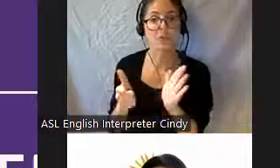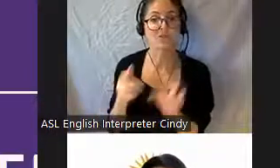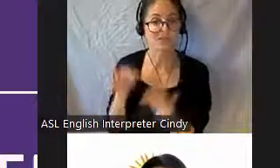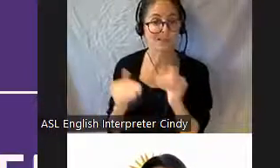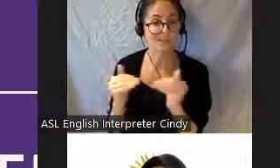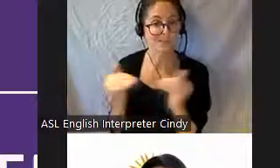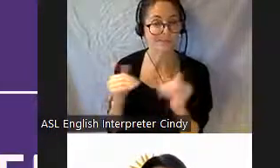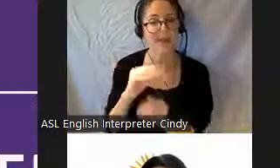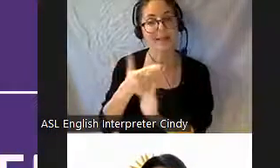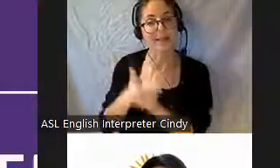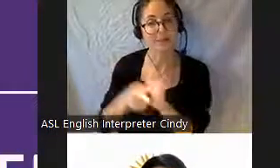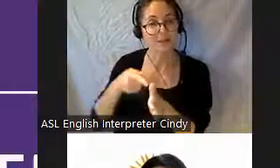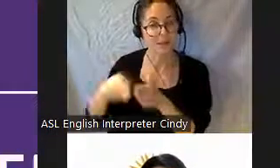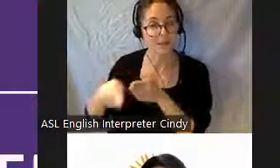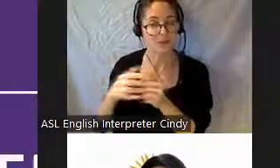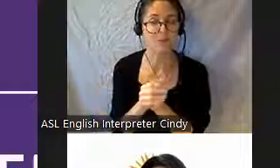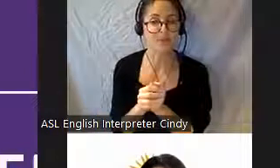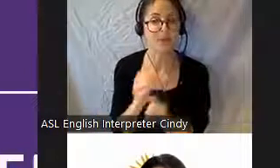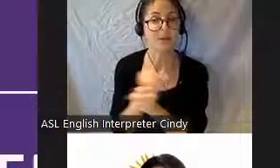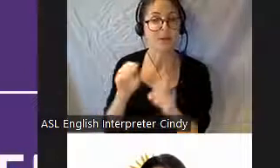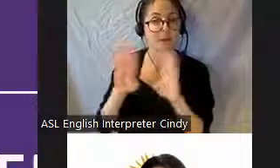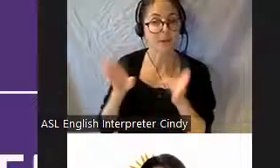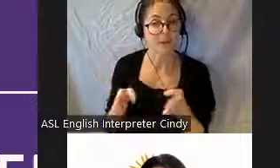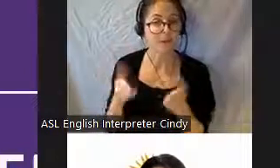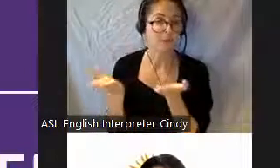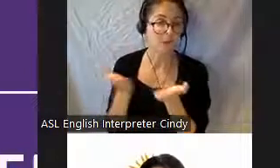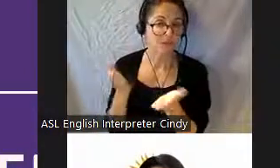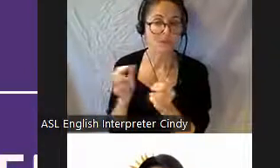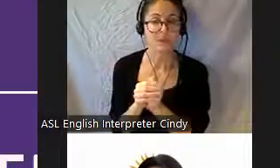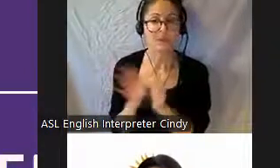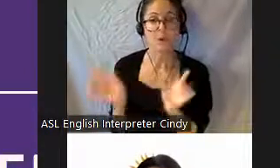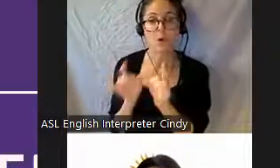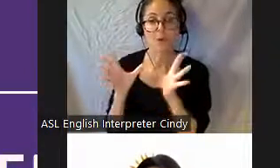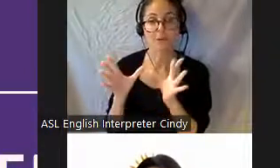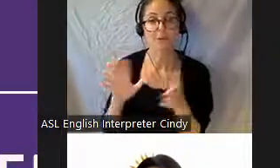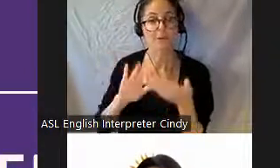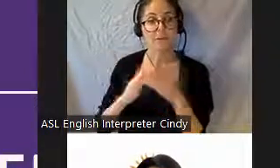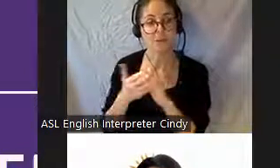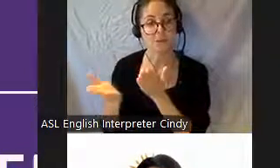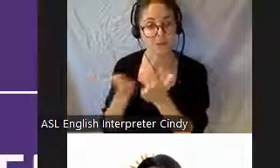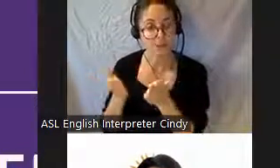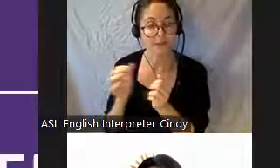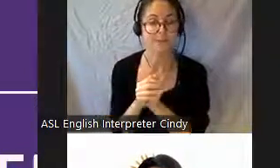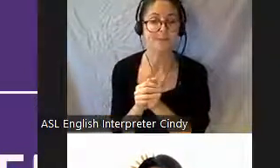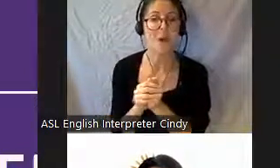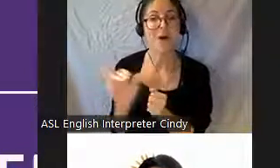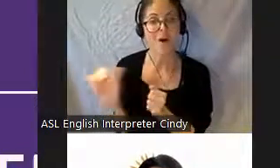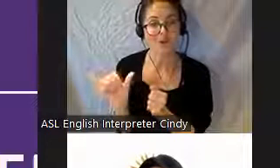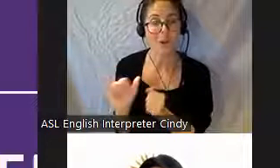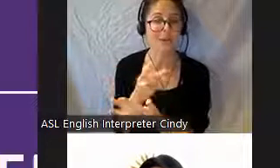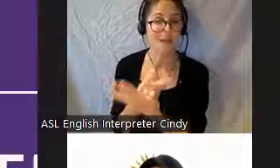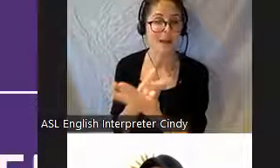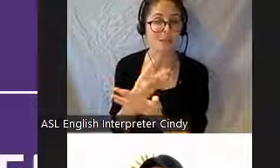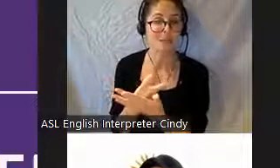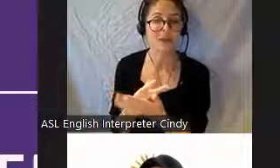sector, shelter services, crisis and community services. She has a Master of Science